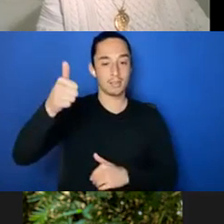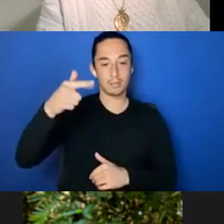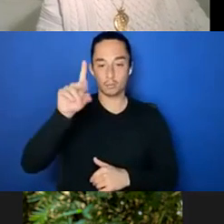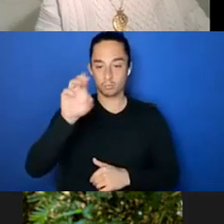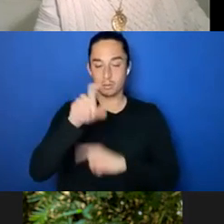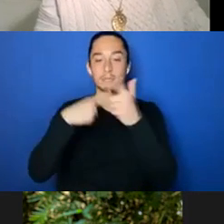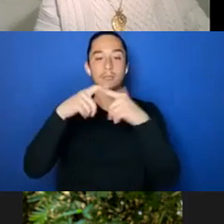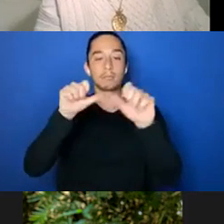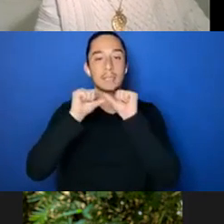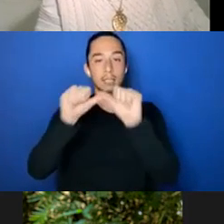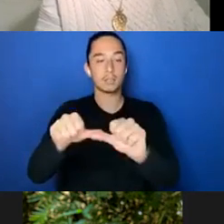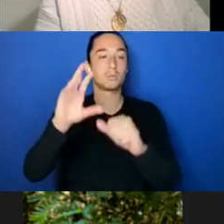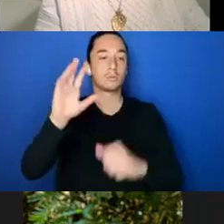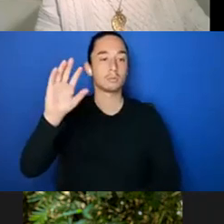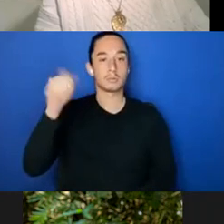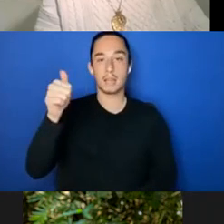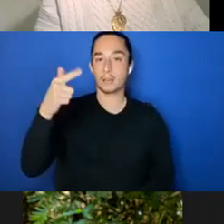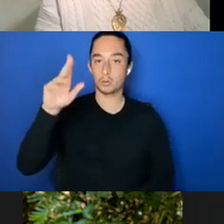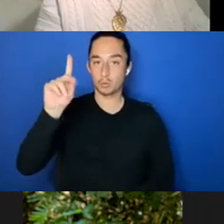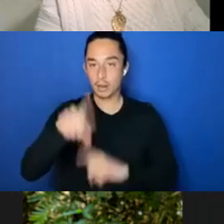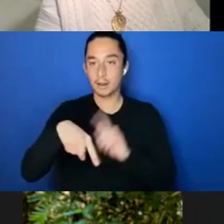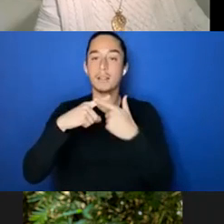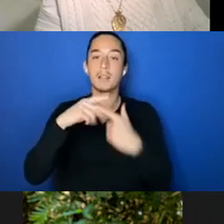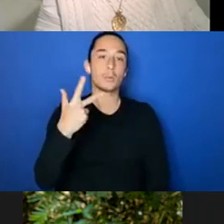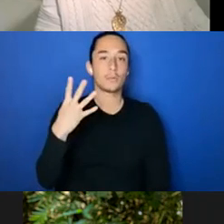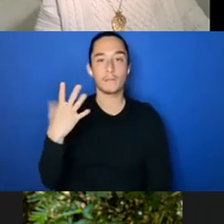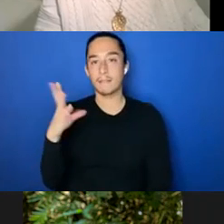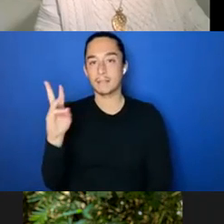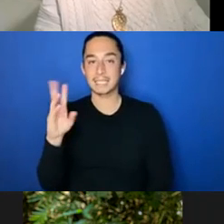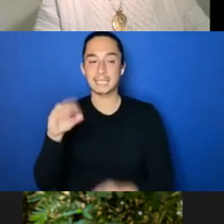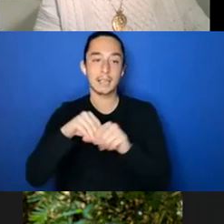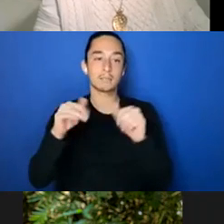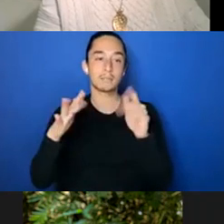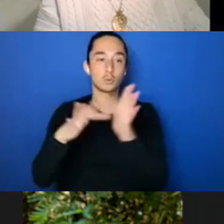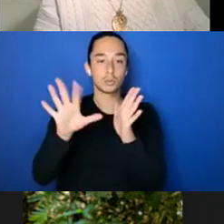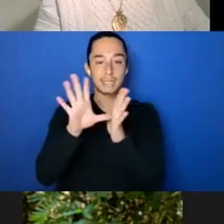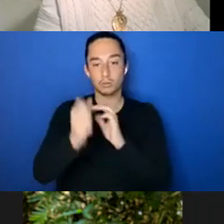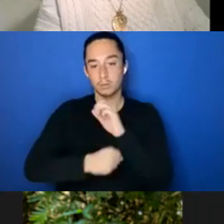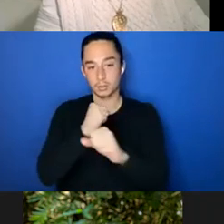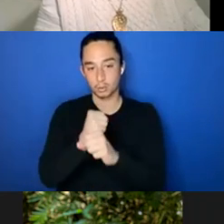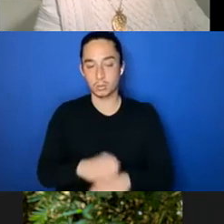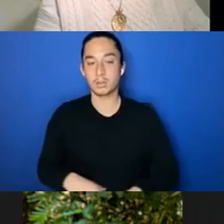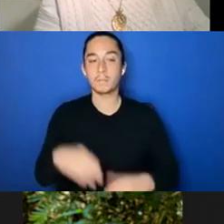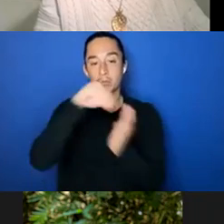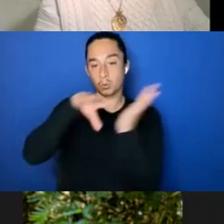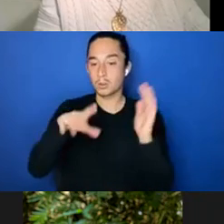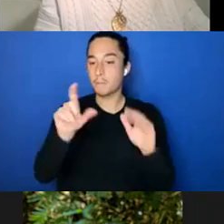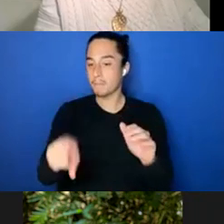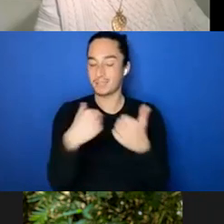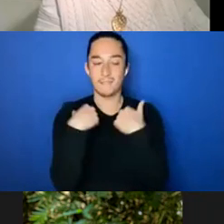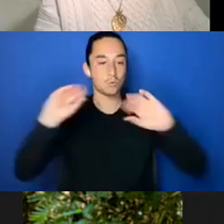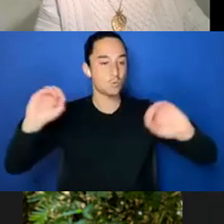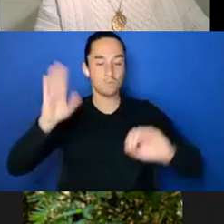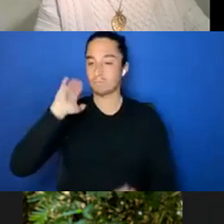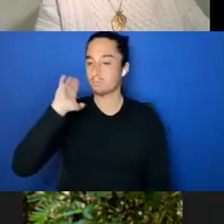continuum of grade 10, and then 3, 4, 5, 6 in grade 11 and 12. The students have to have no previous knowledge